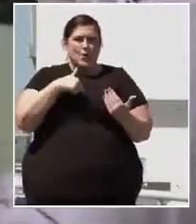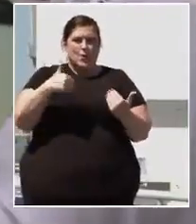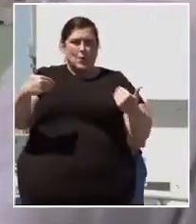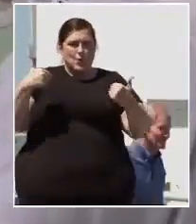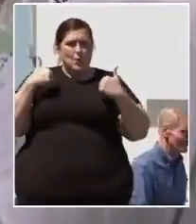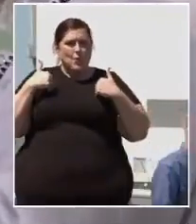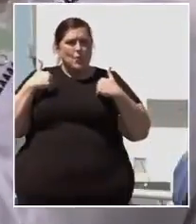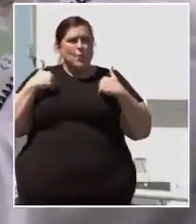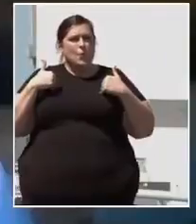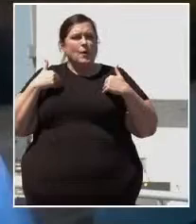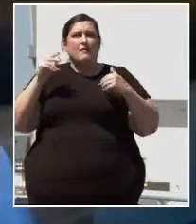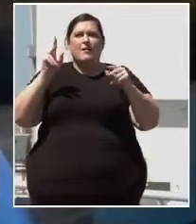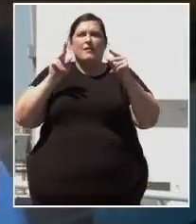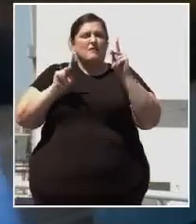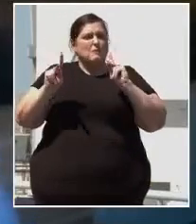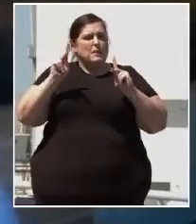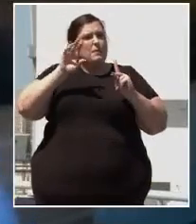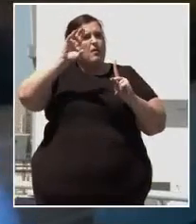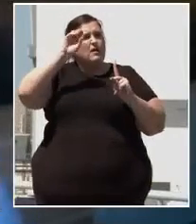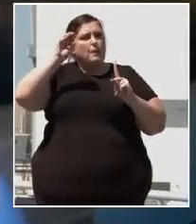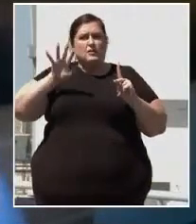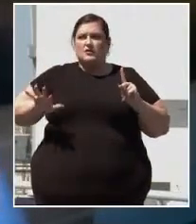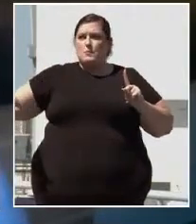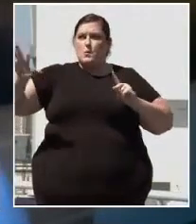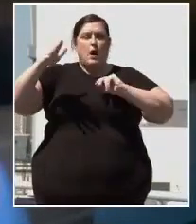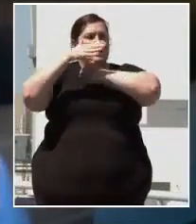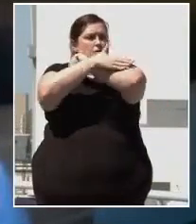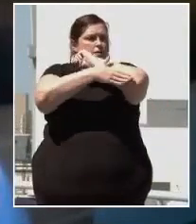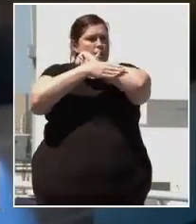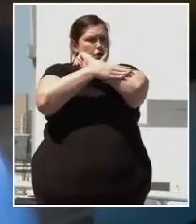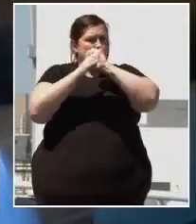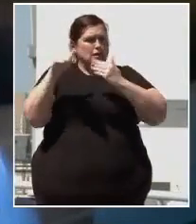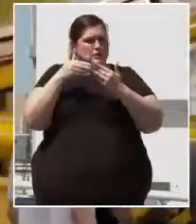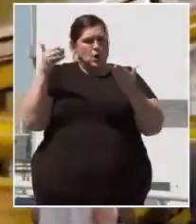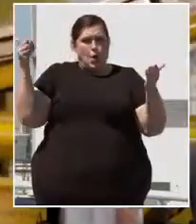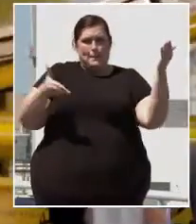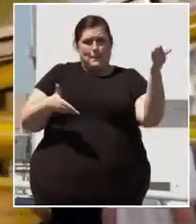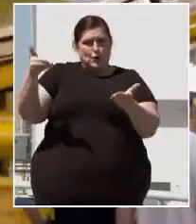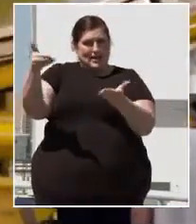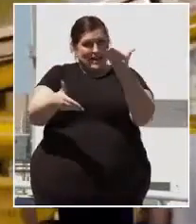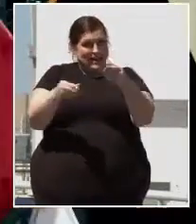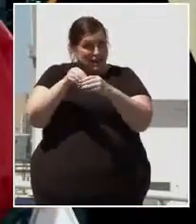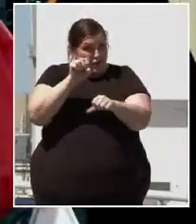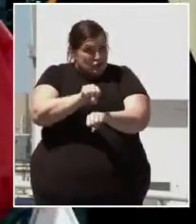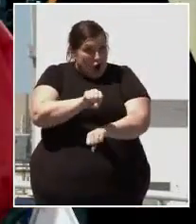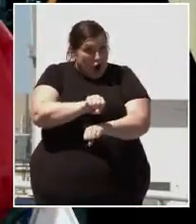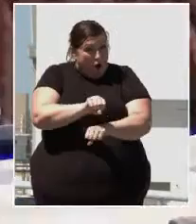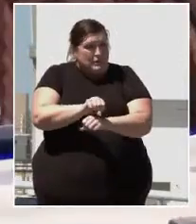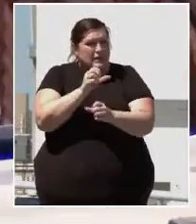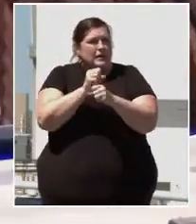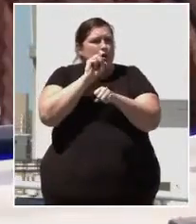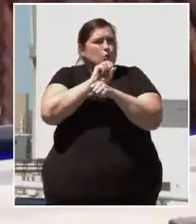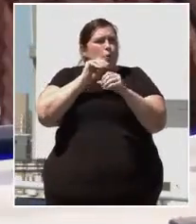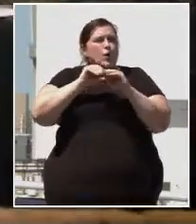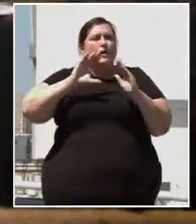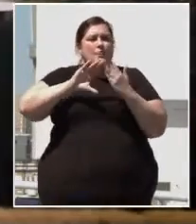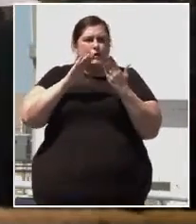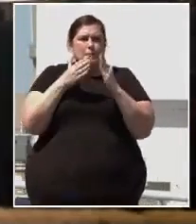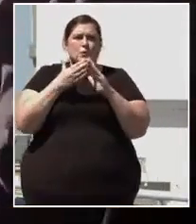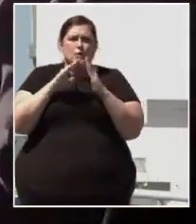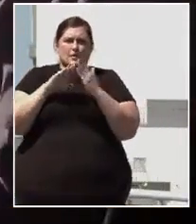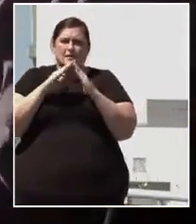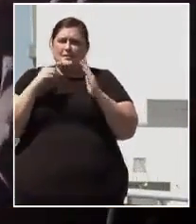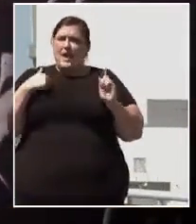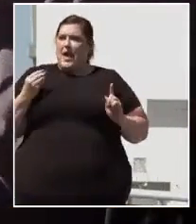vendors from all around this country and all of that's bringing in a lot of jobs and getting to work in our community I